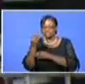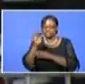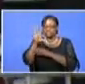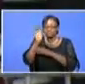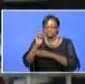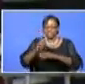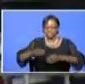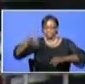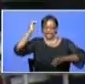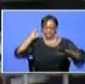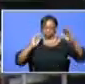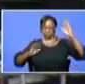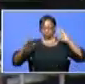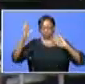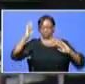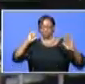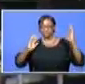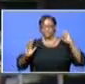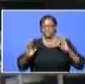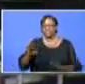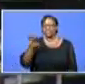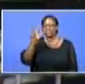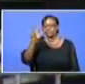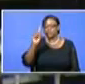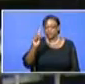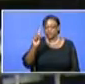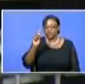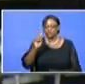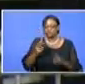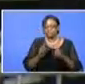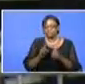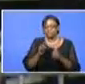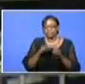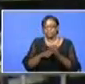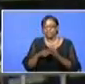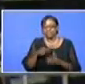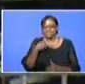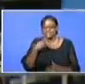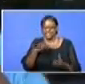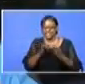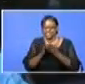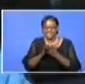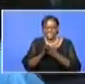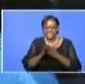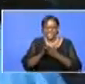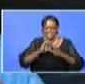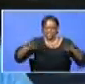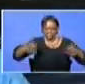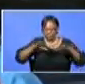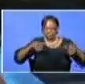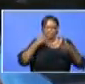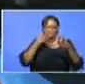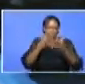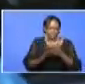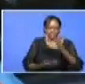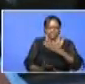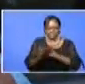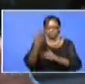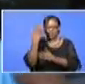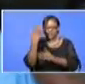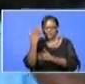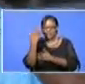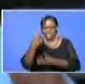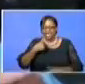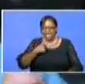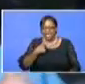50-meter backstroke in a time of 31.31 seconds. The swim was pretty good this morning.